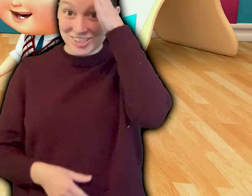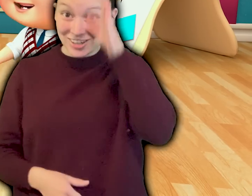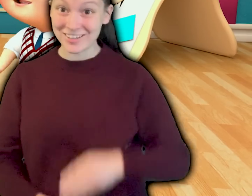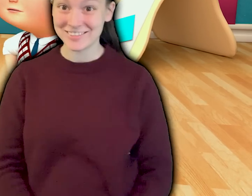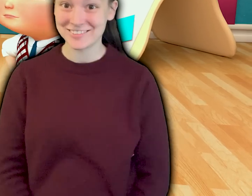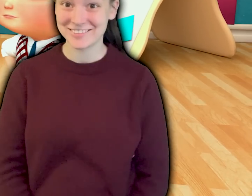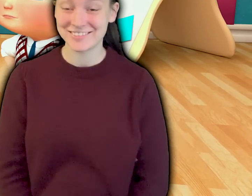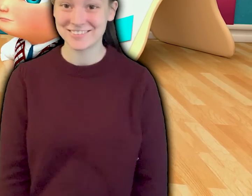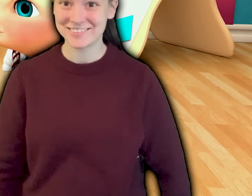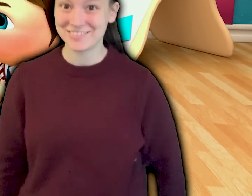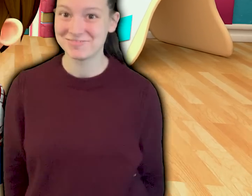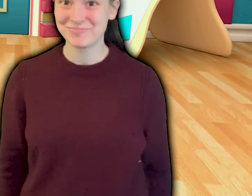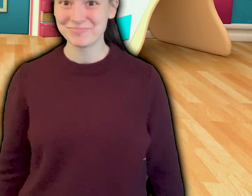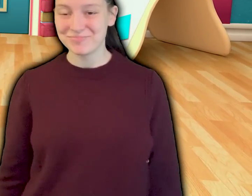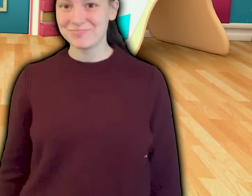baby